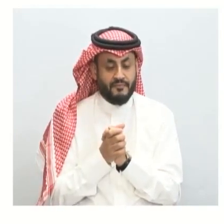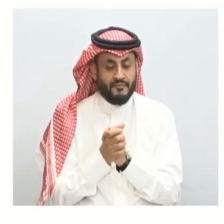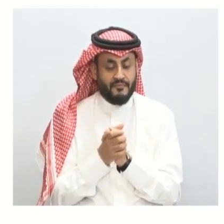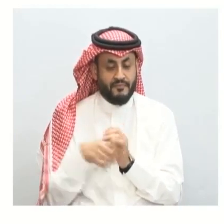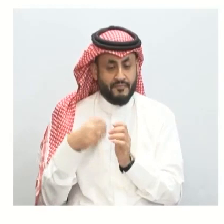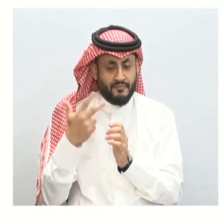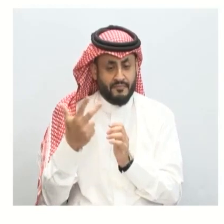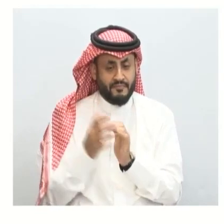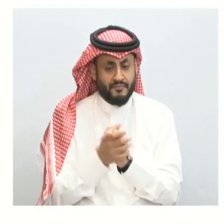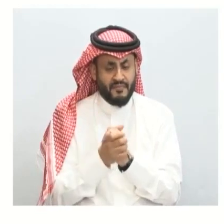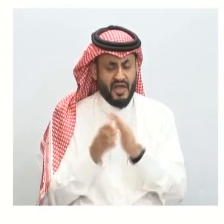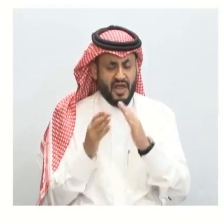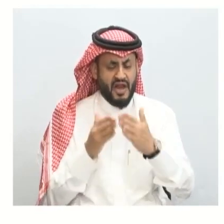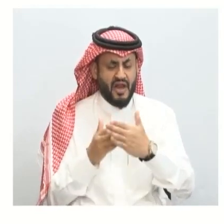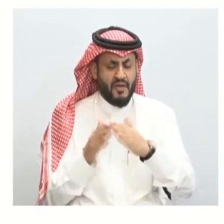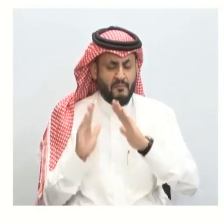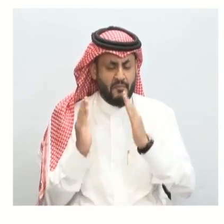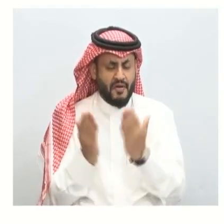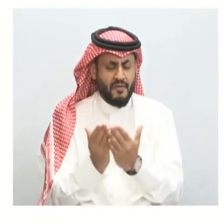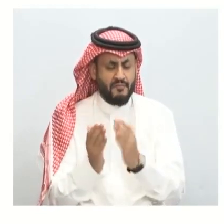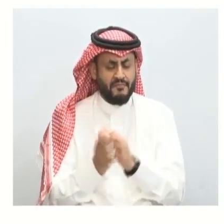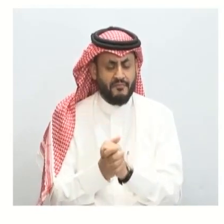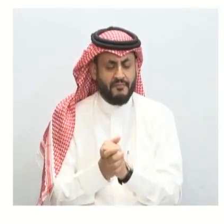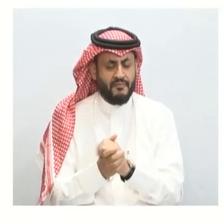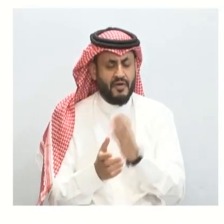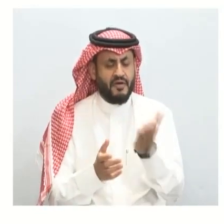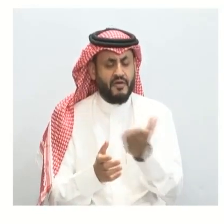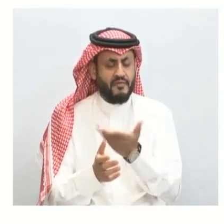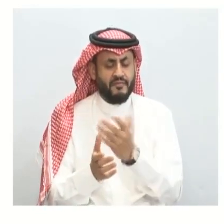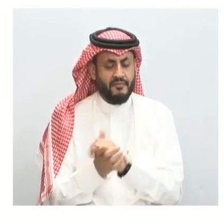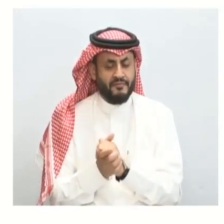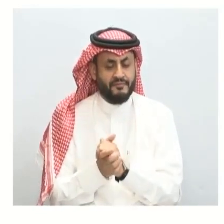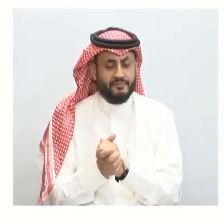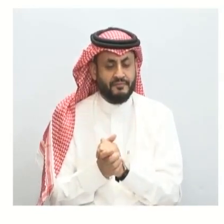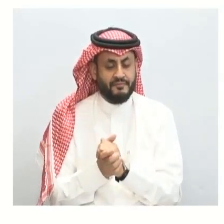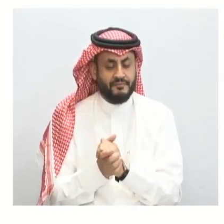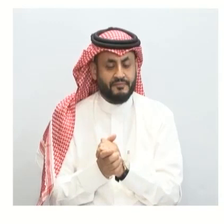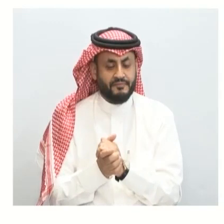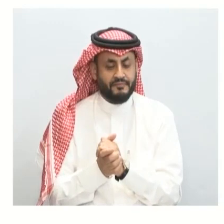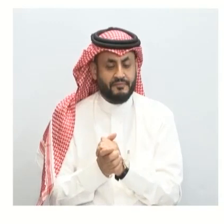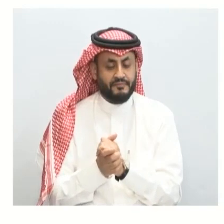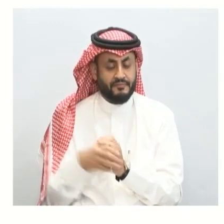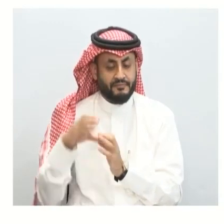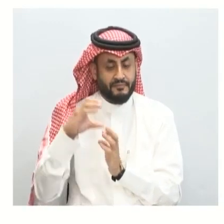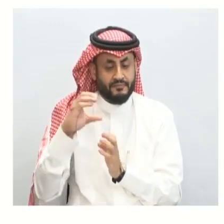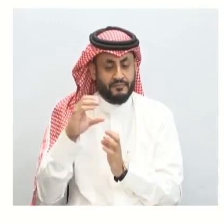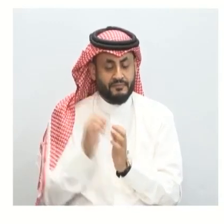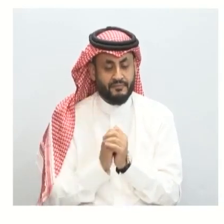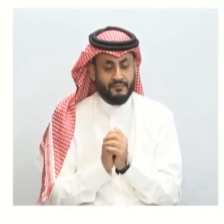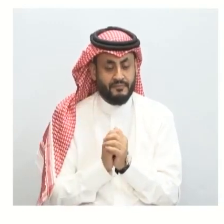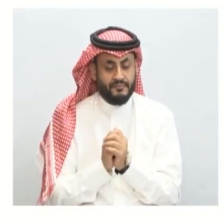Number three, limitations. Now, which one of these words means limitations? We can see that we have here C, which